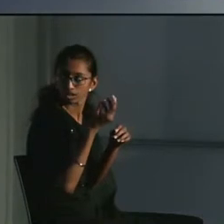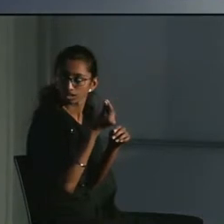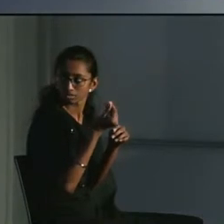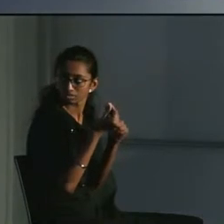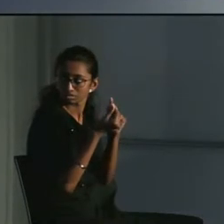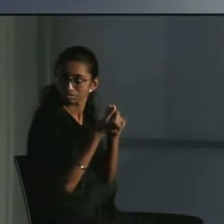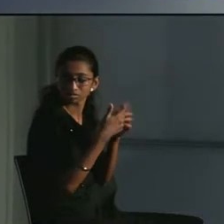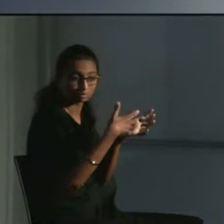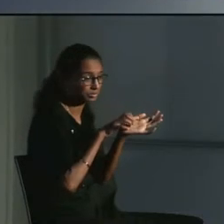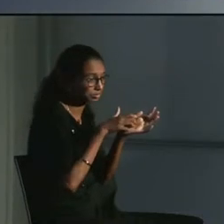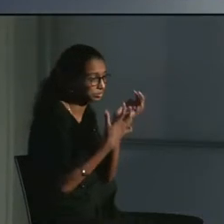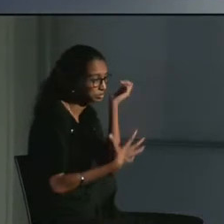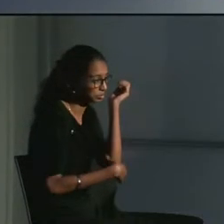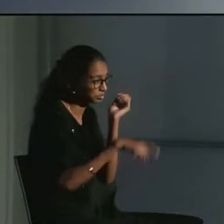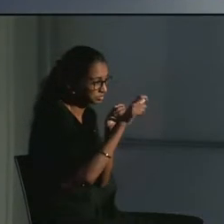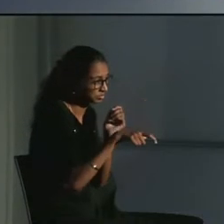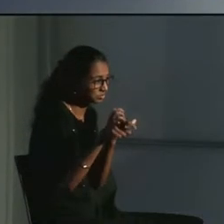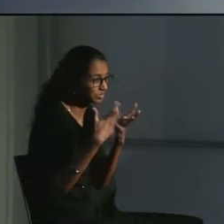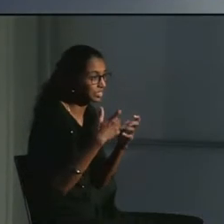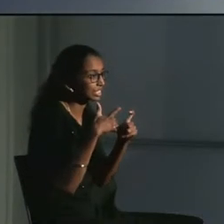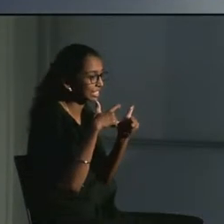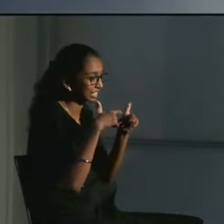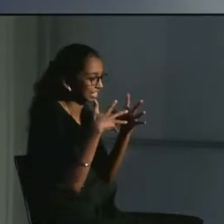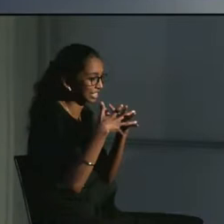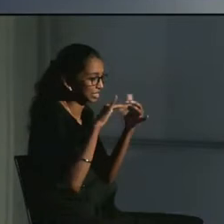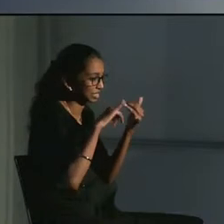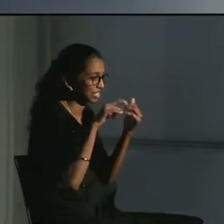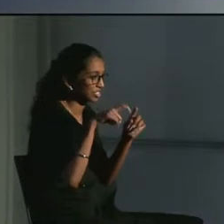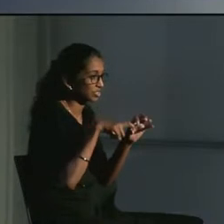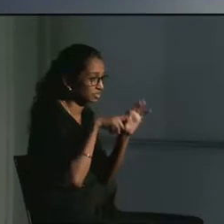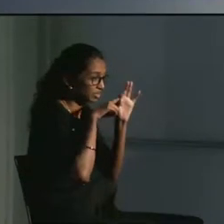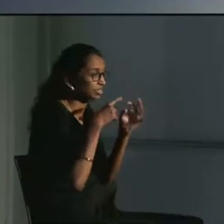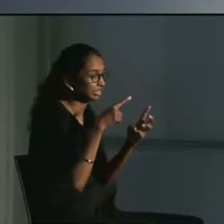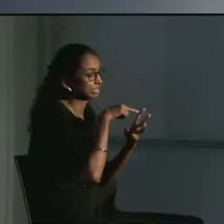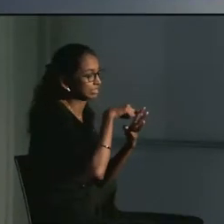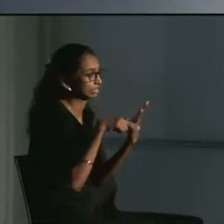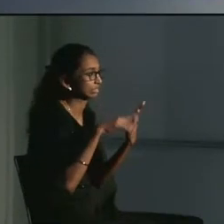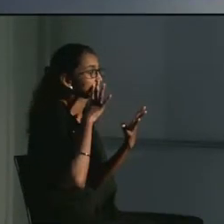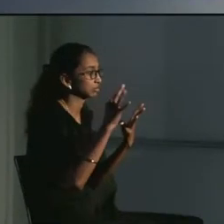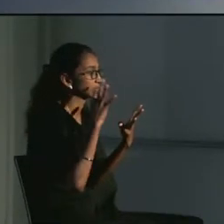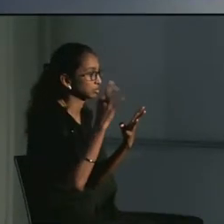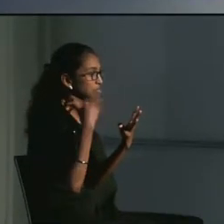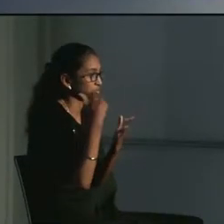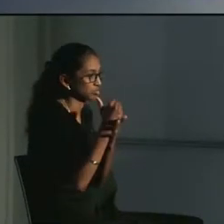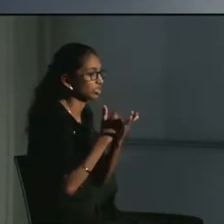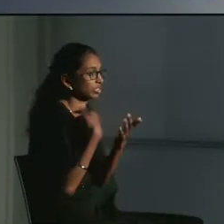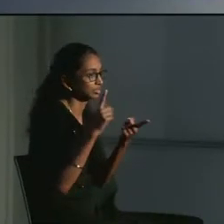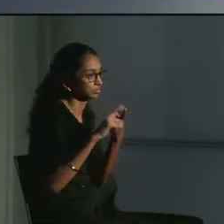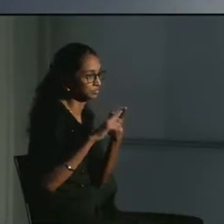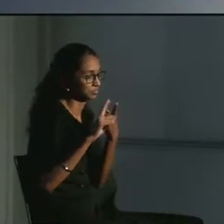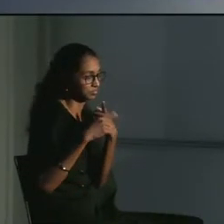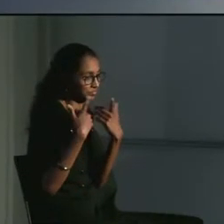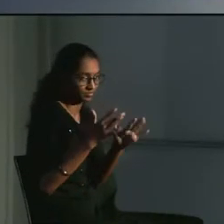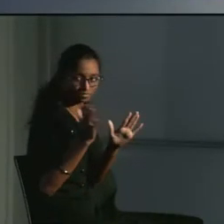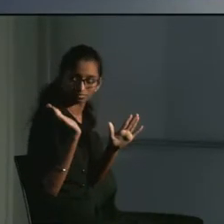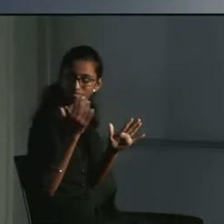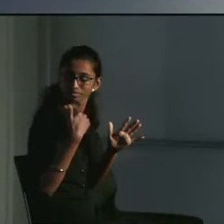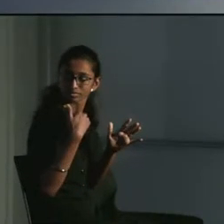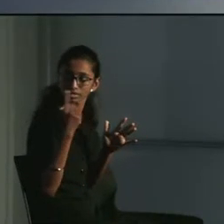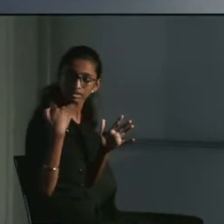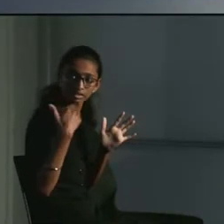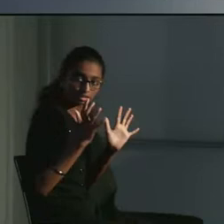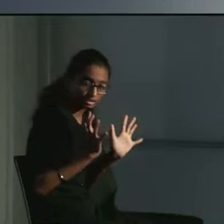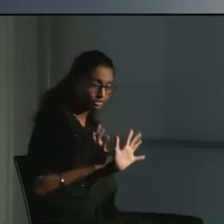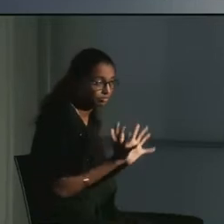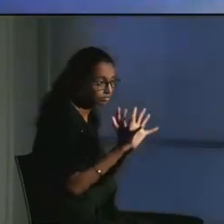economically weak section, which is the EWS quarters in EGPura. These are three main events that happened at the time, which kind of pushed us and